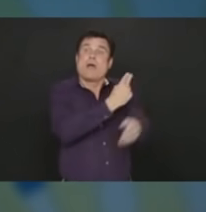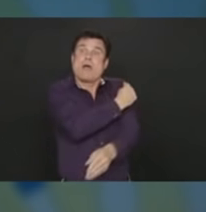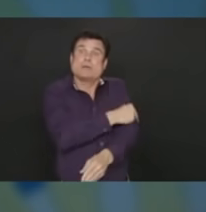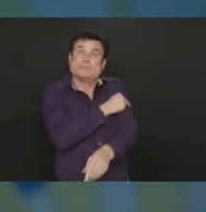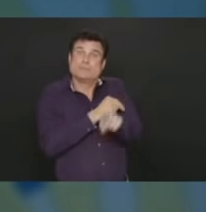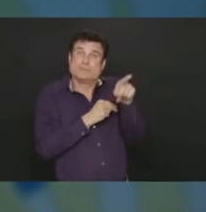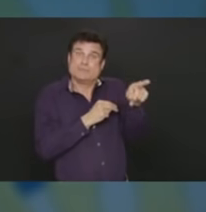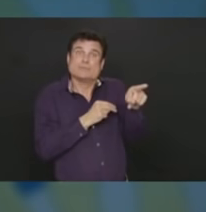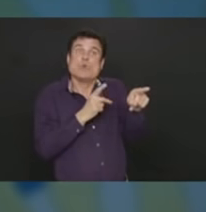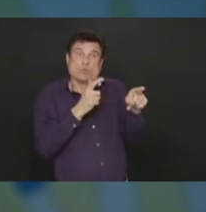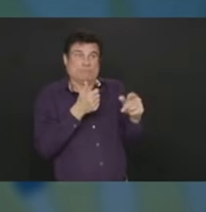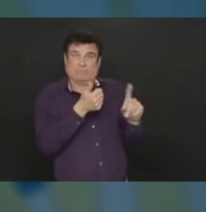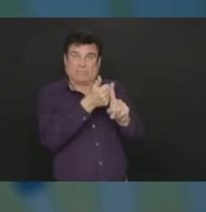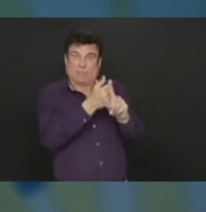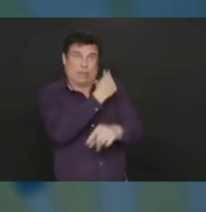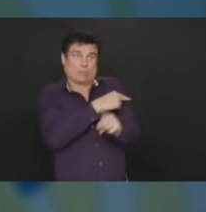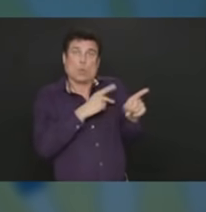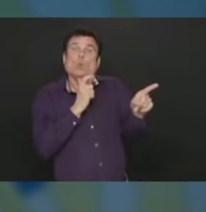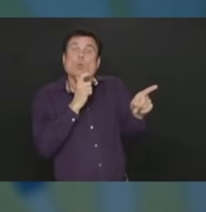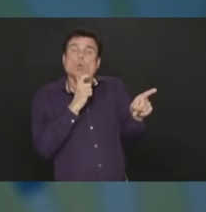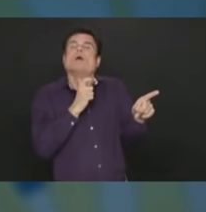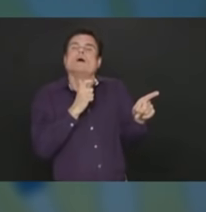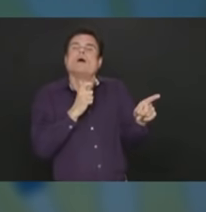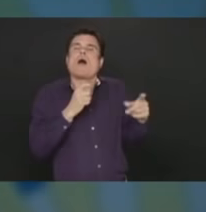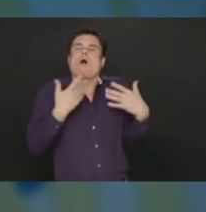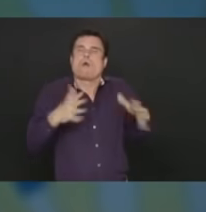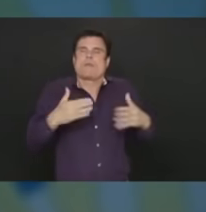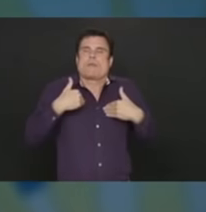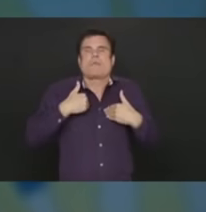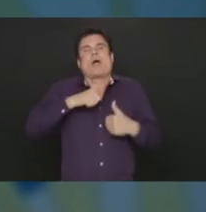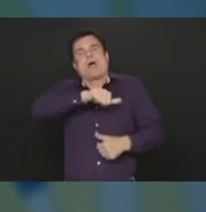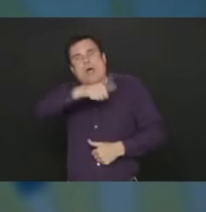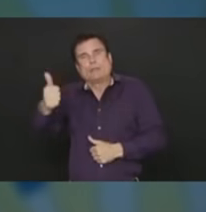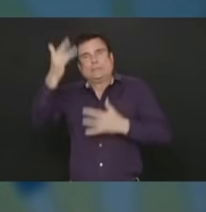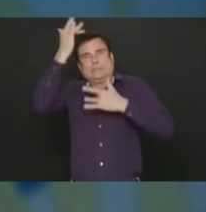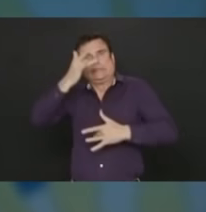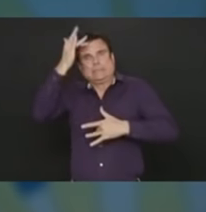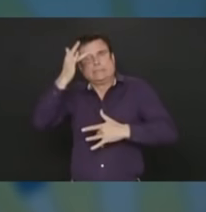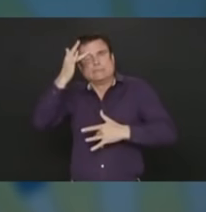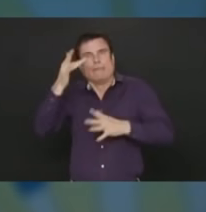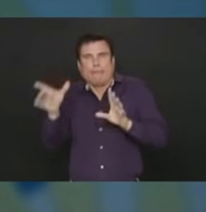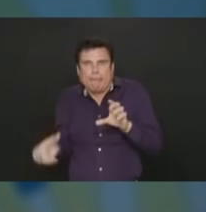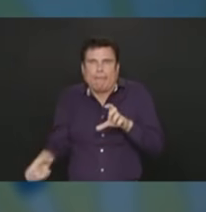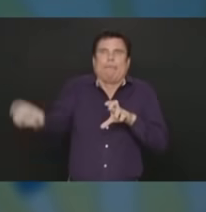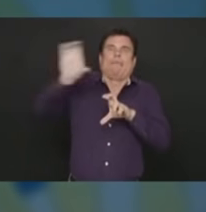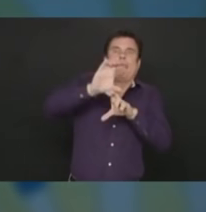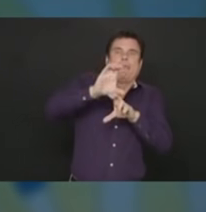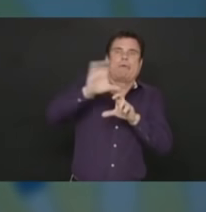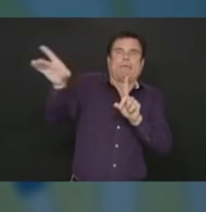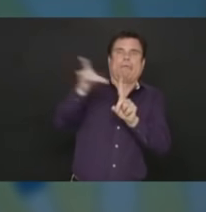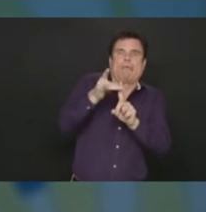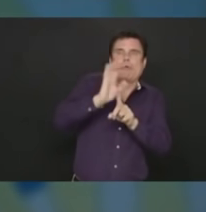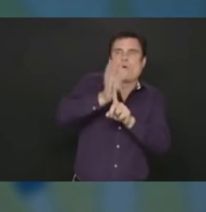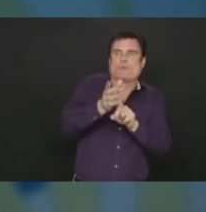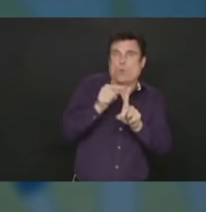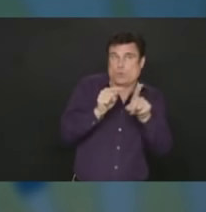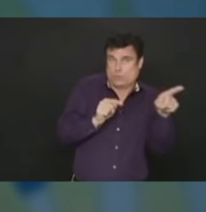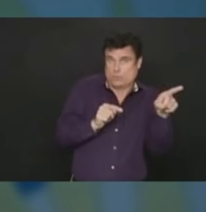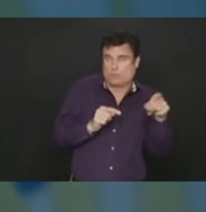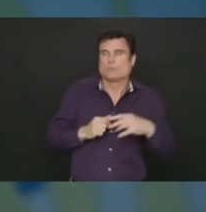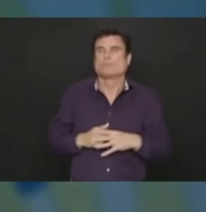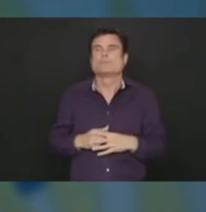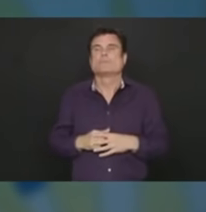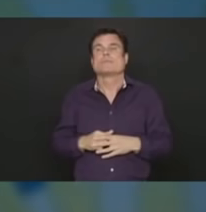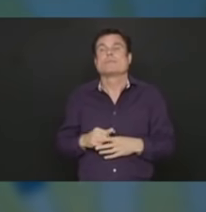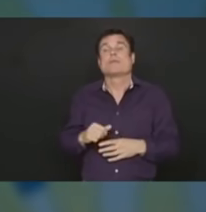who died had underlying illness as well as a risk factor. Again, this is the same